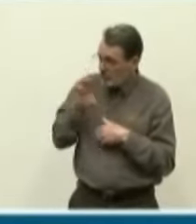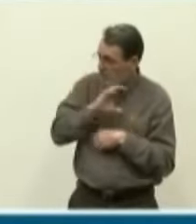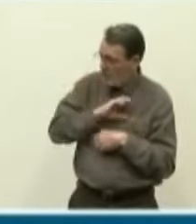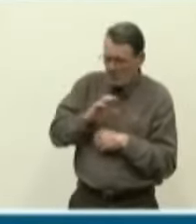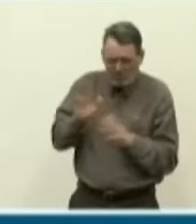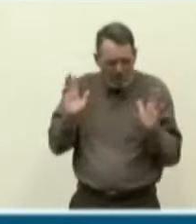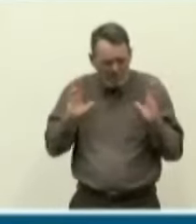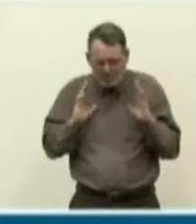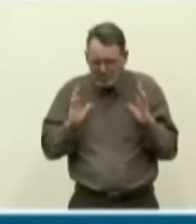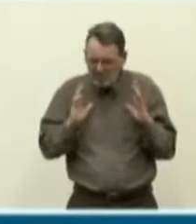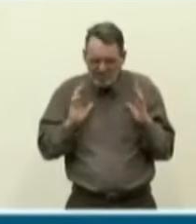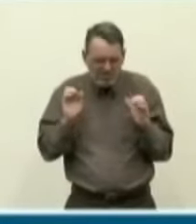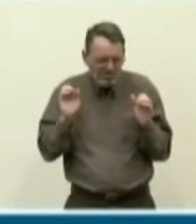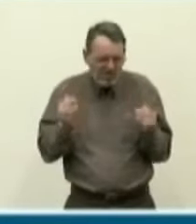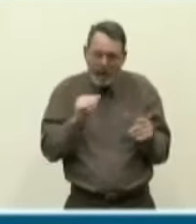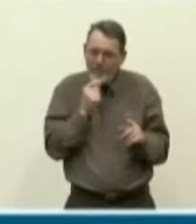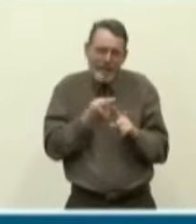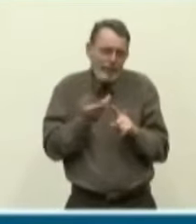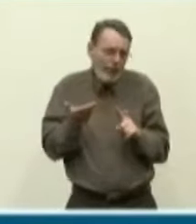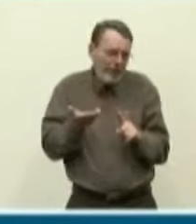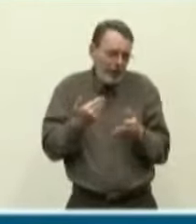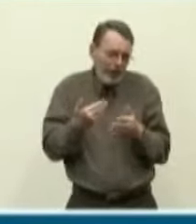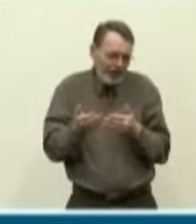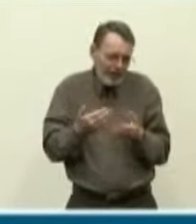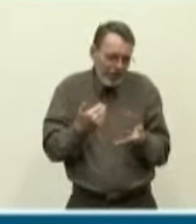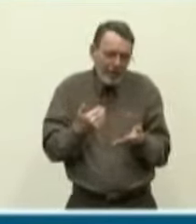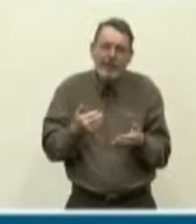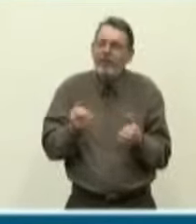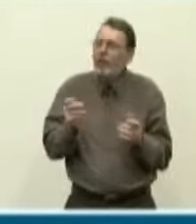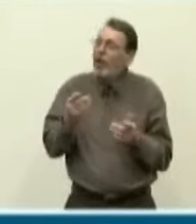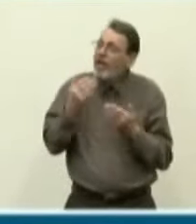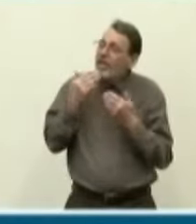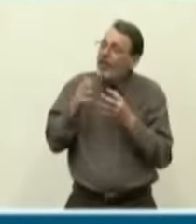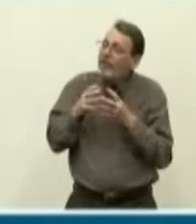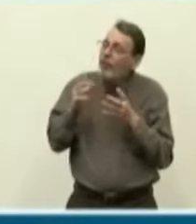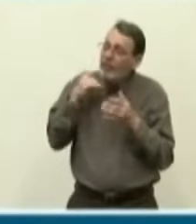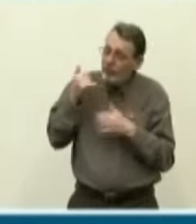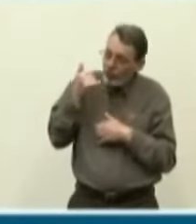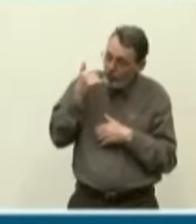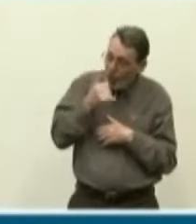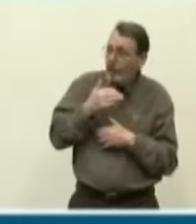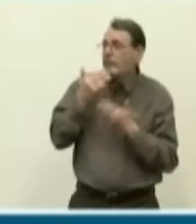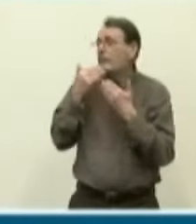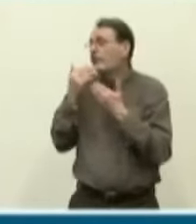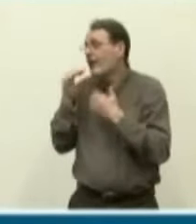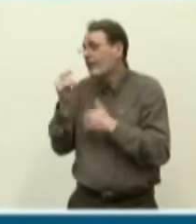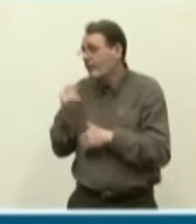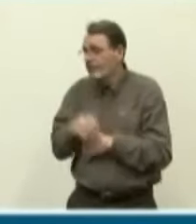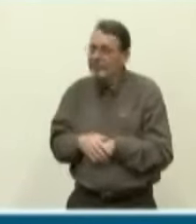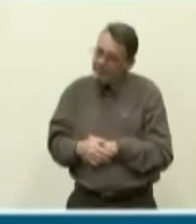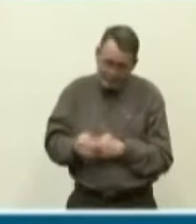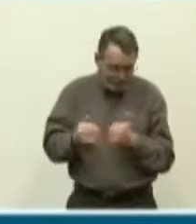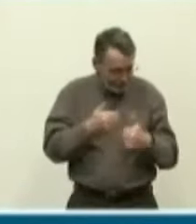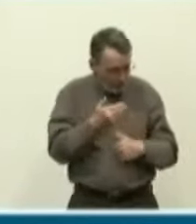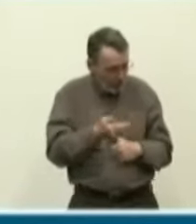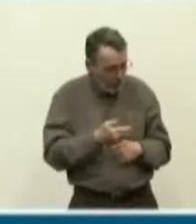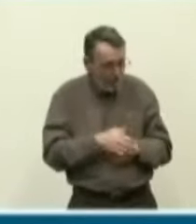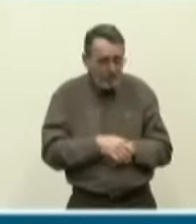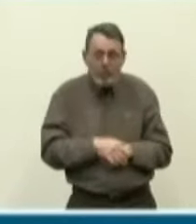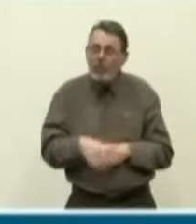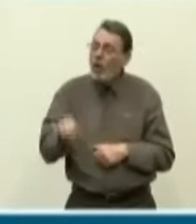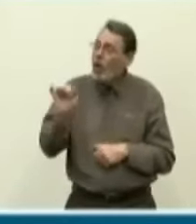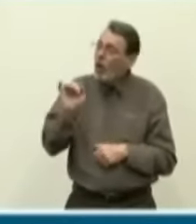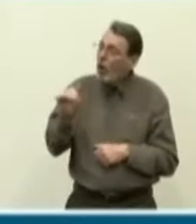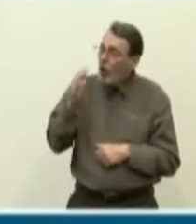okay. I'm not from here anyway. Okay. All right. Yeah. Well, thank you very much for calling in. I appreciate it. You're welcome. Do you know, by the way, do you